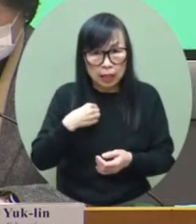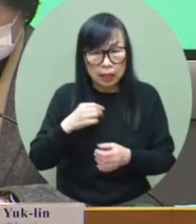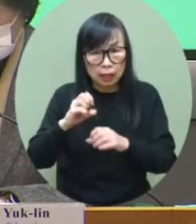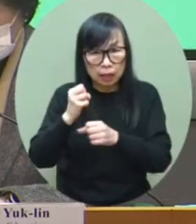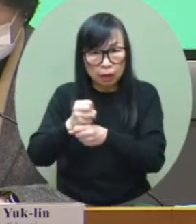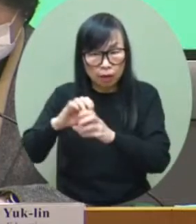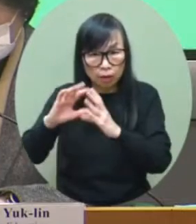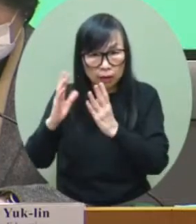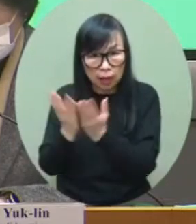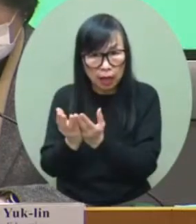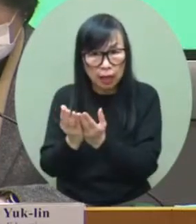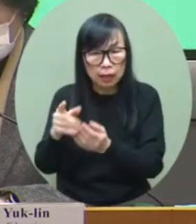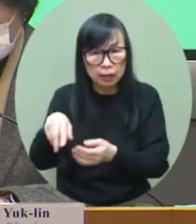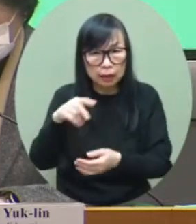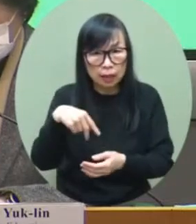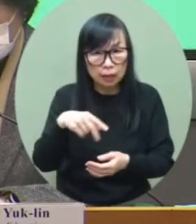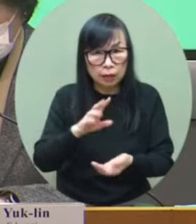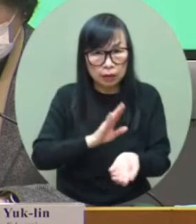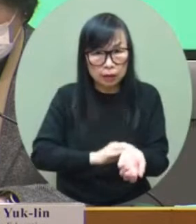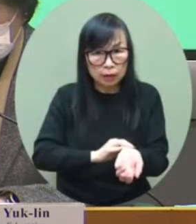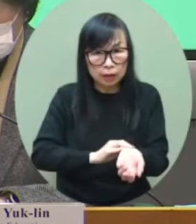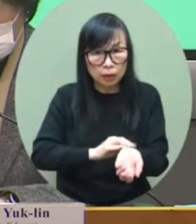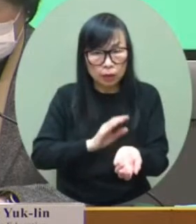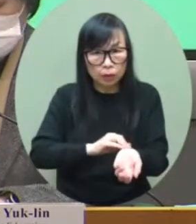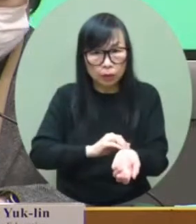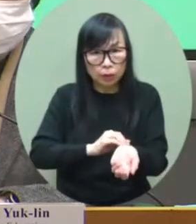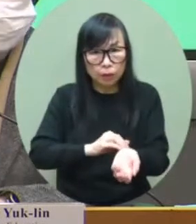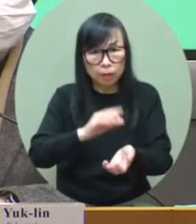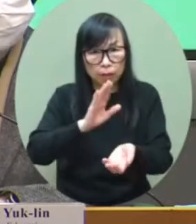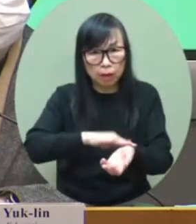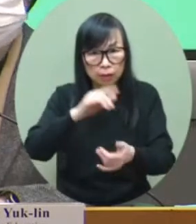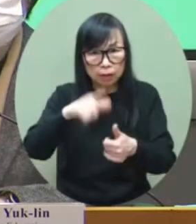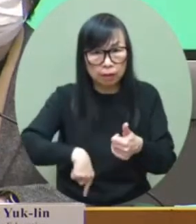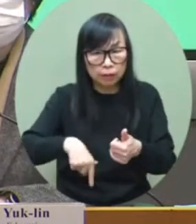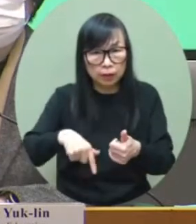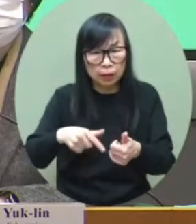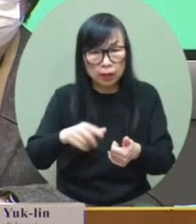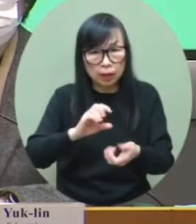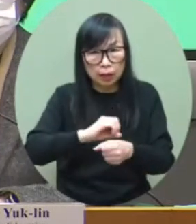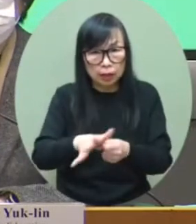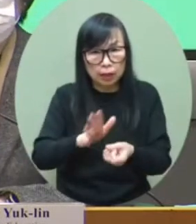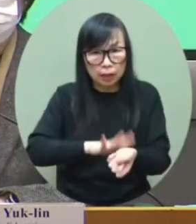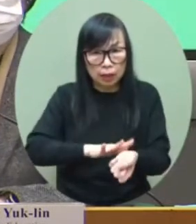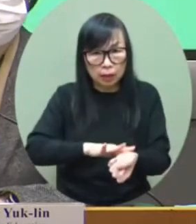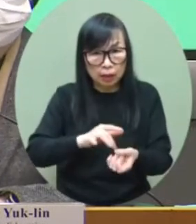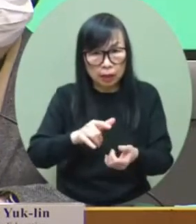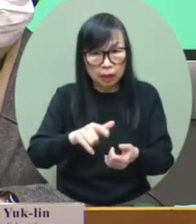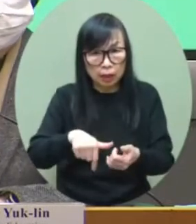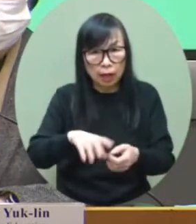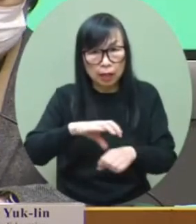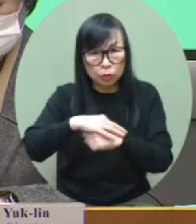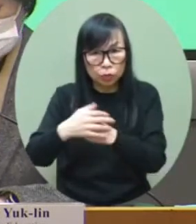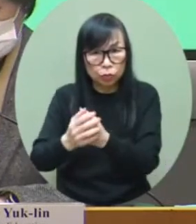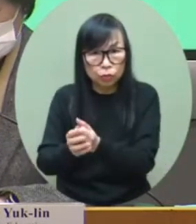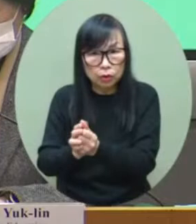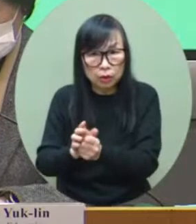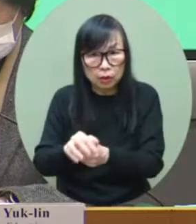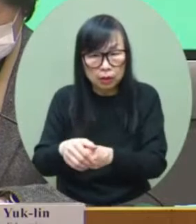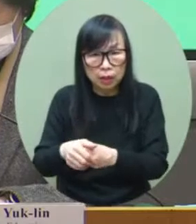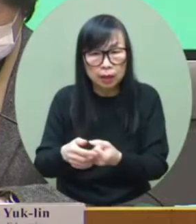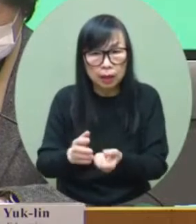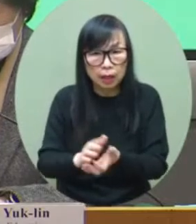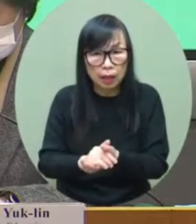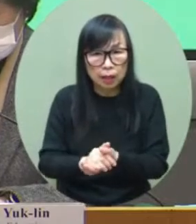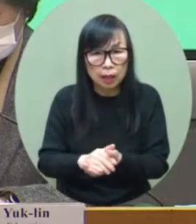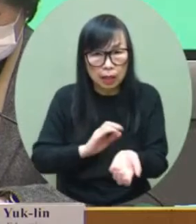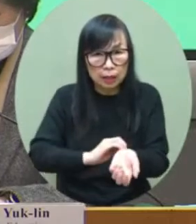will have to, respond accordingly. Now, in the healthcare sector, as we treat patients,